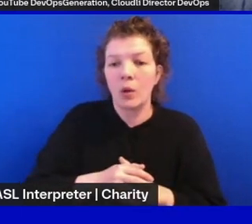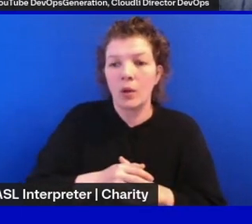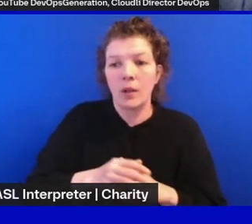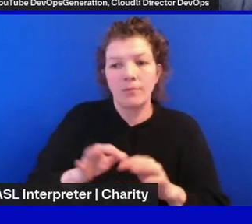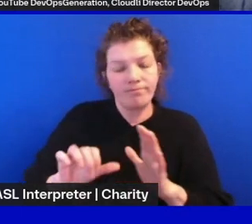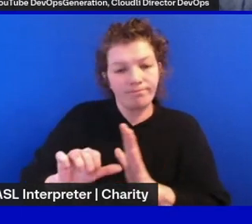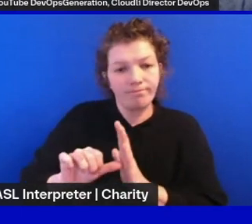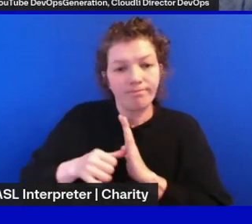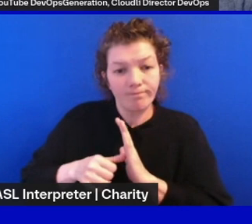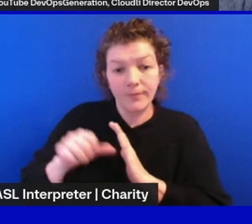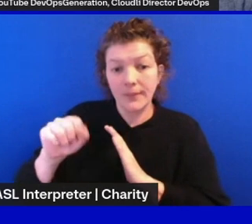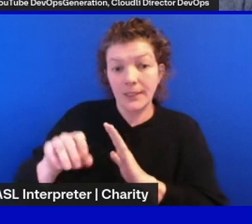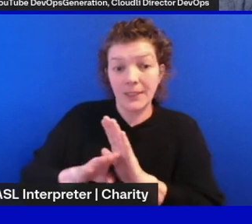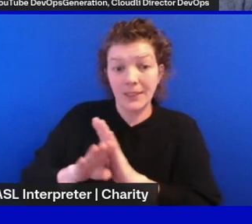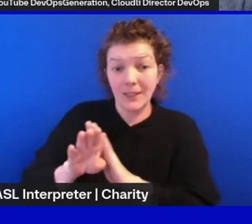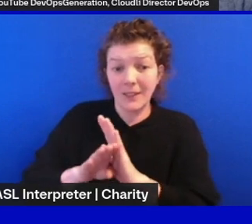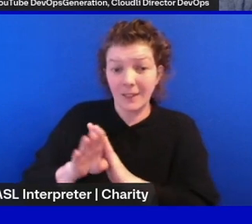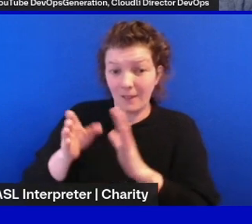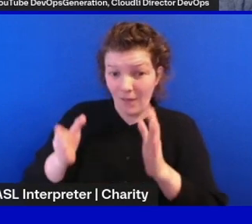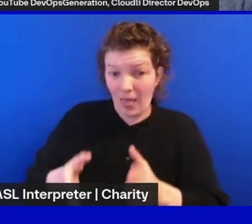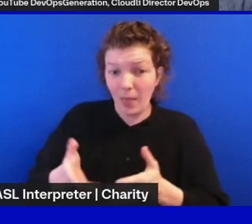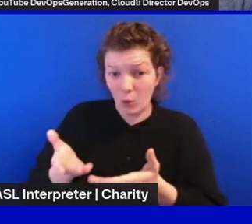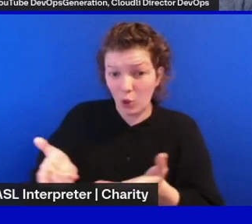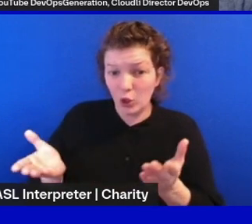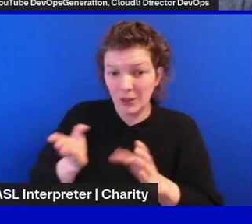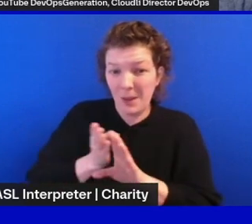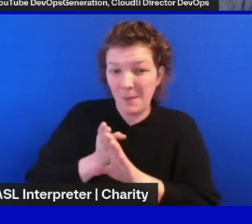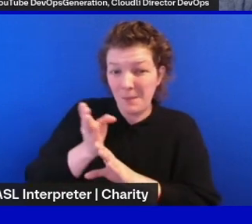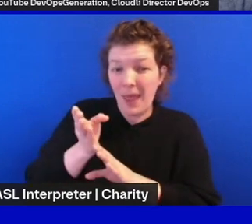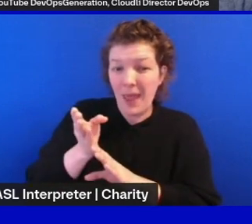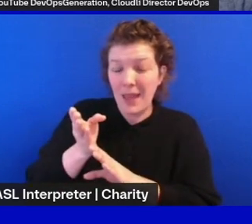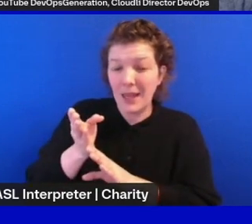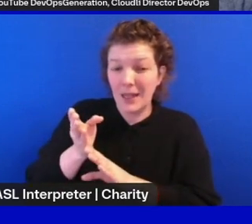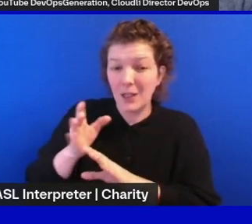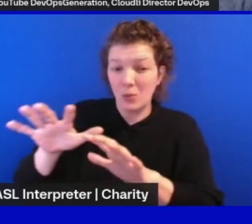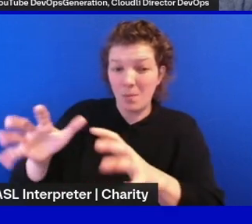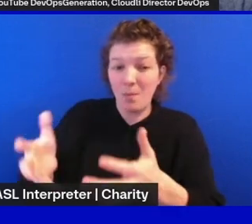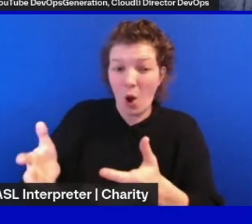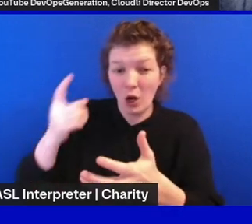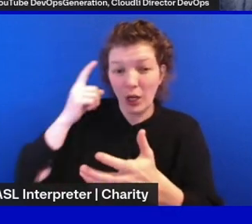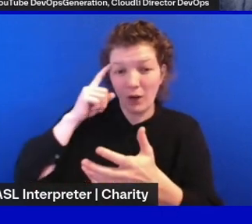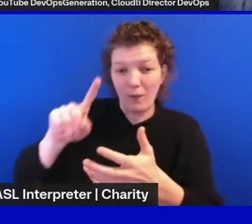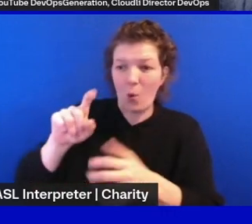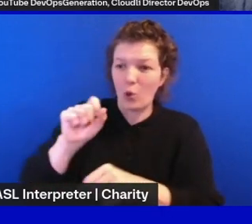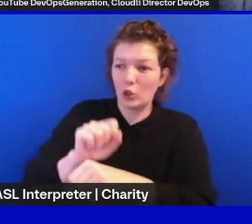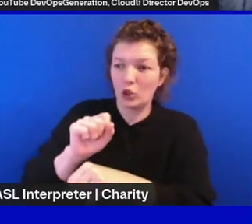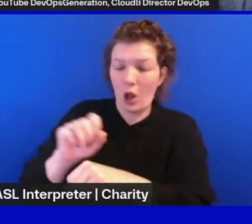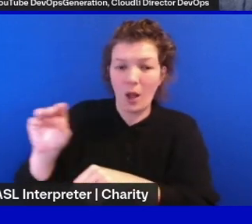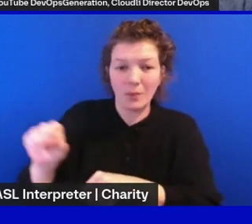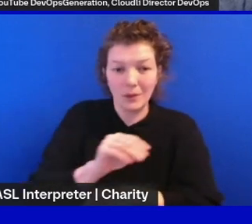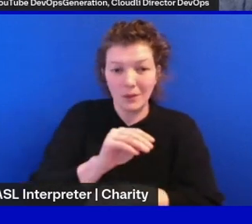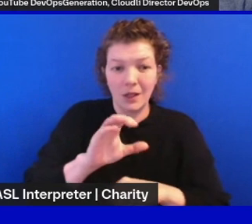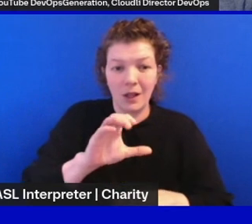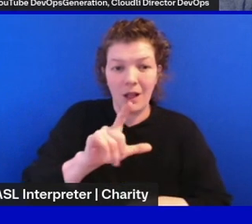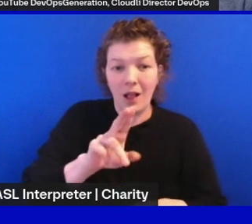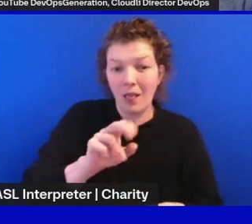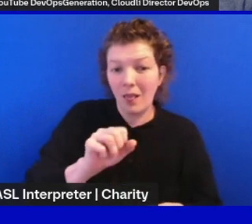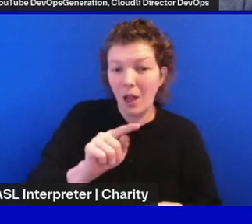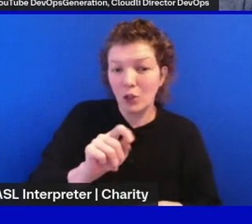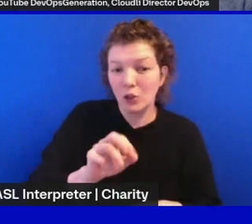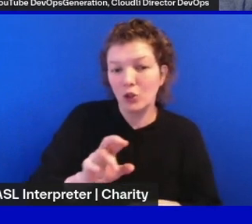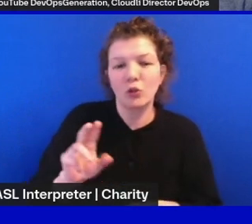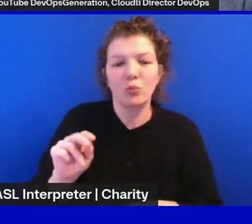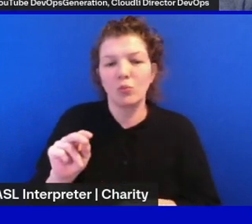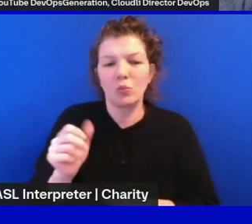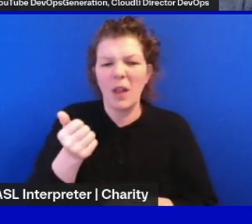while developers are kind of your main market for getting jobs into your cluster, pretty much anybody can produce one. So be